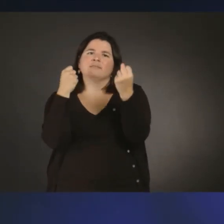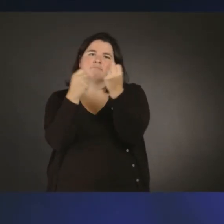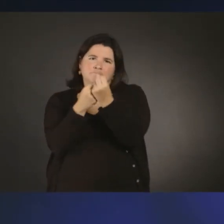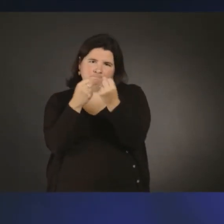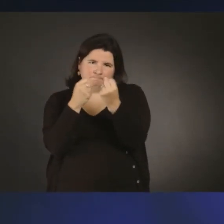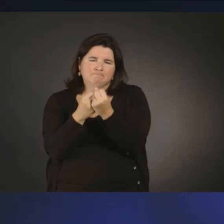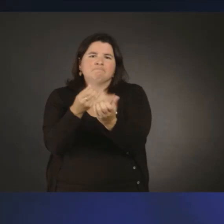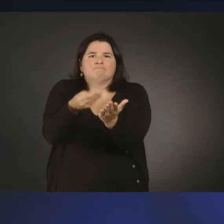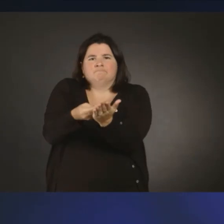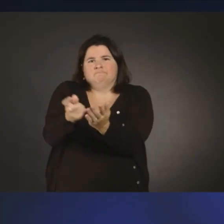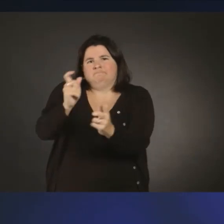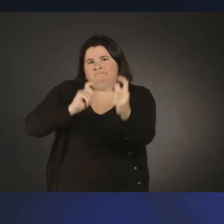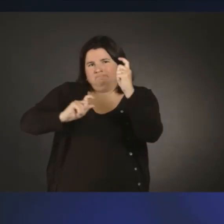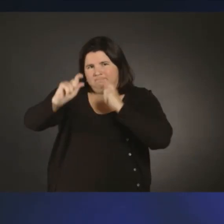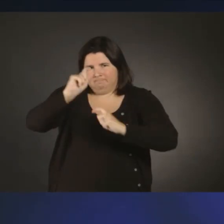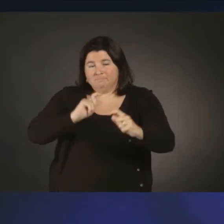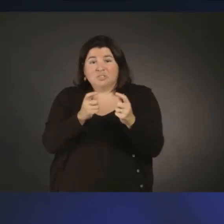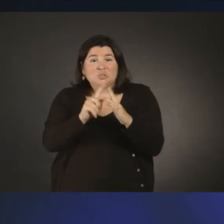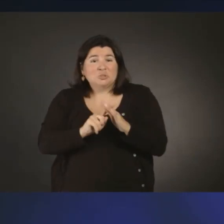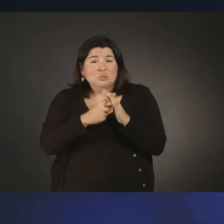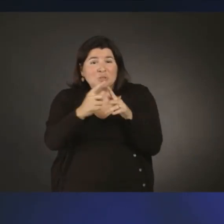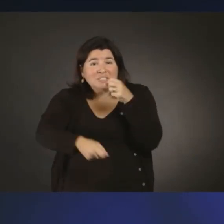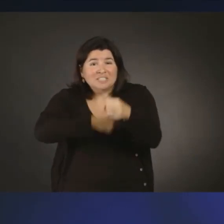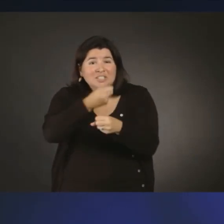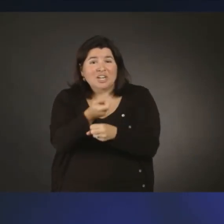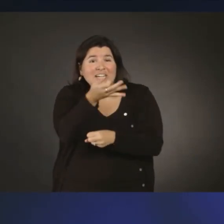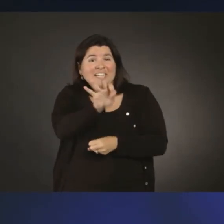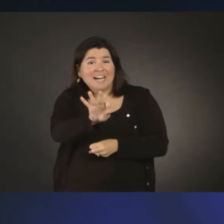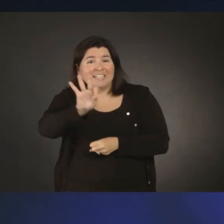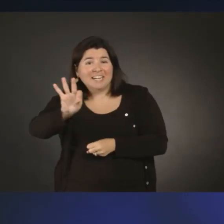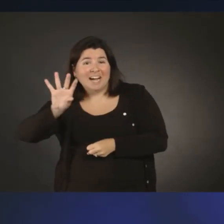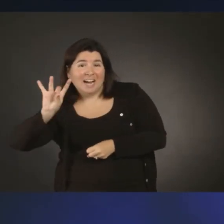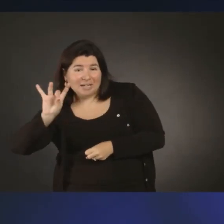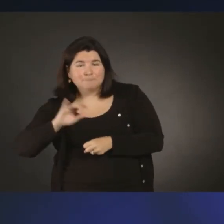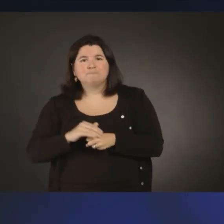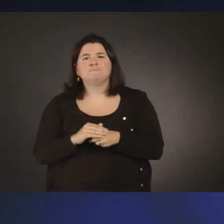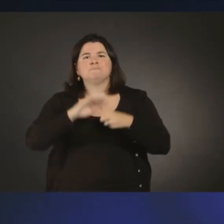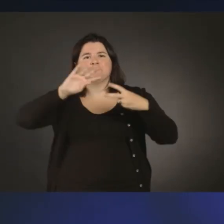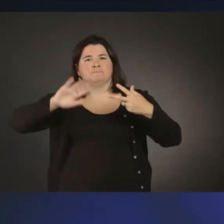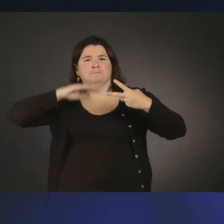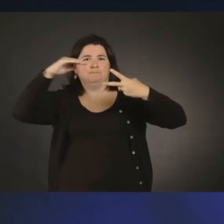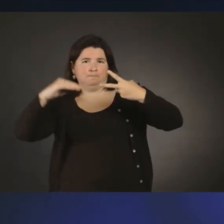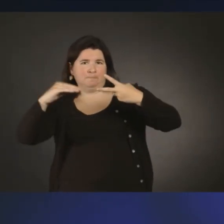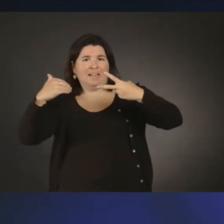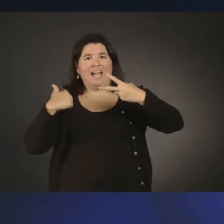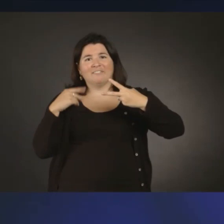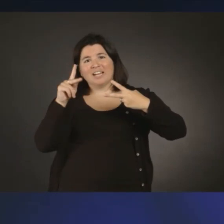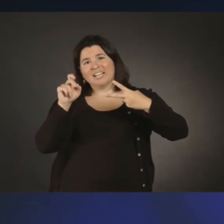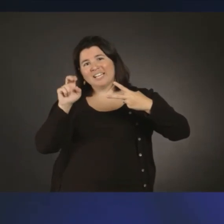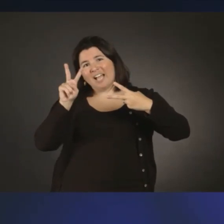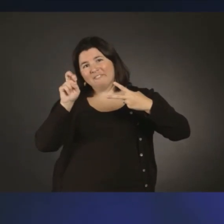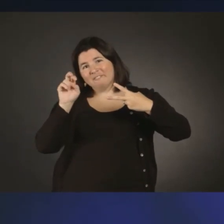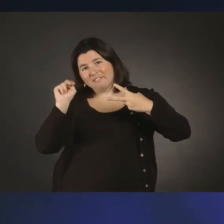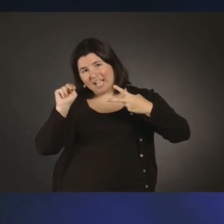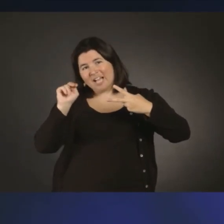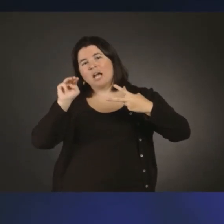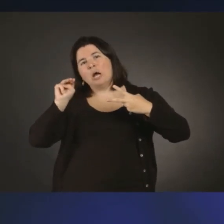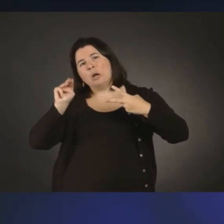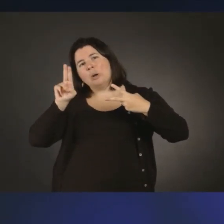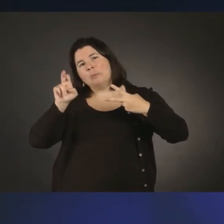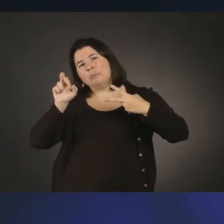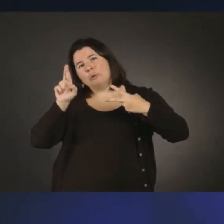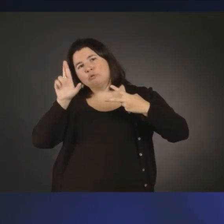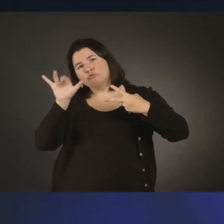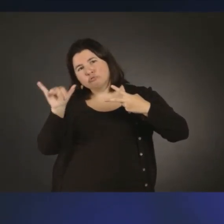in 1998. Next, we will honor Kevin Murray, who is the current Senior Vice President and